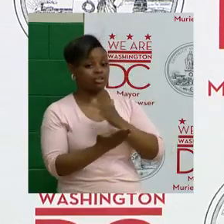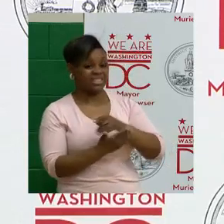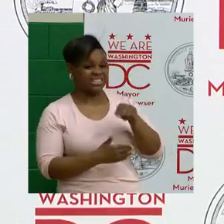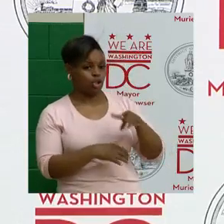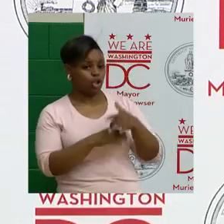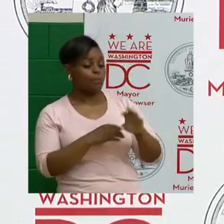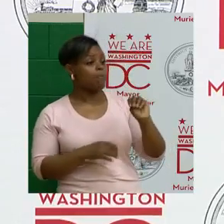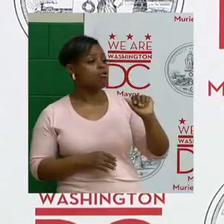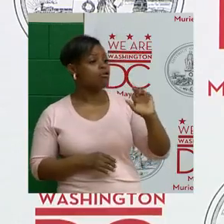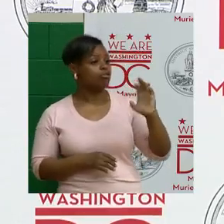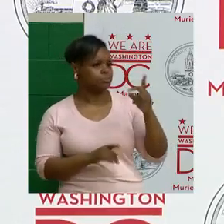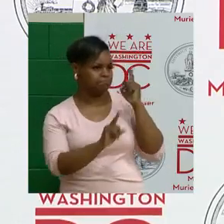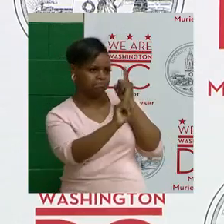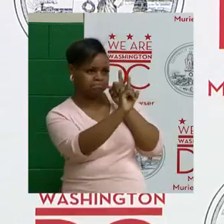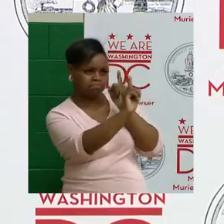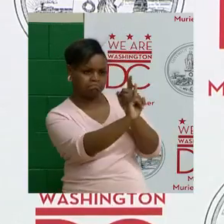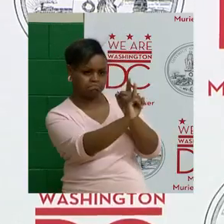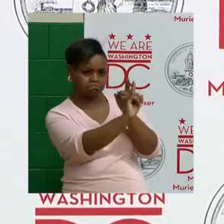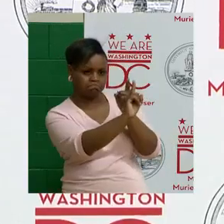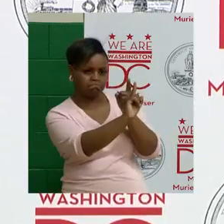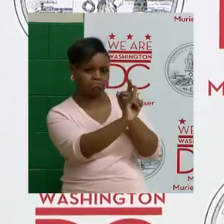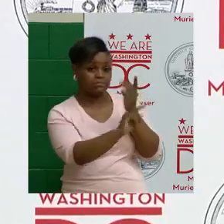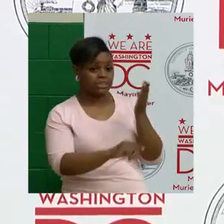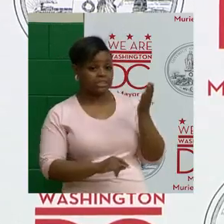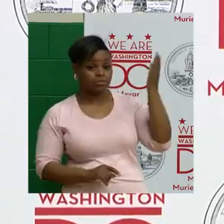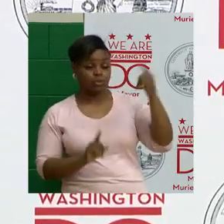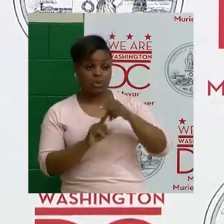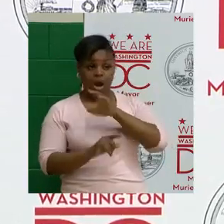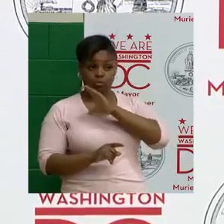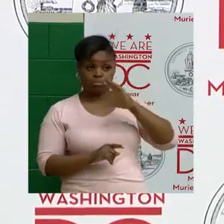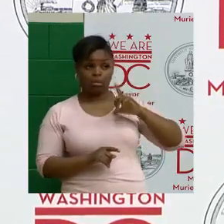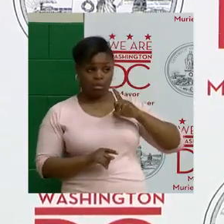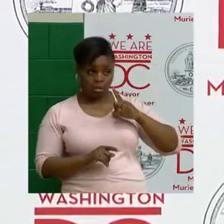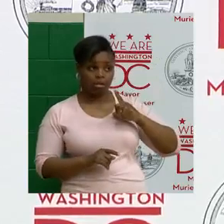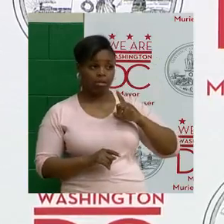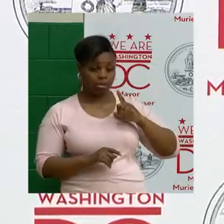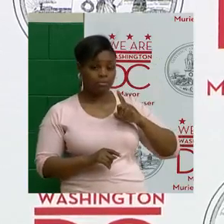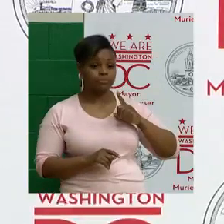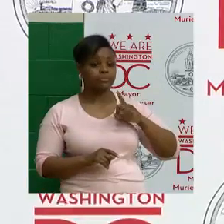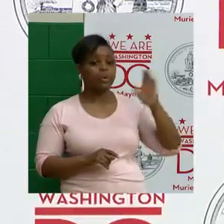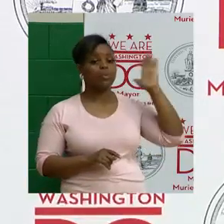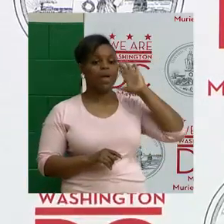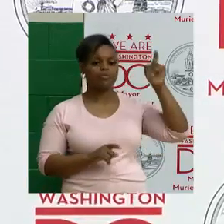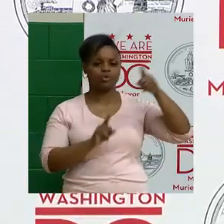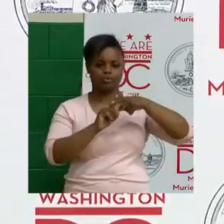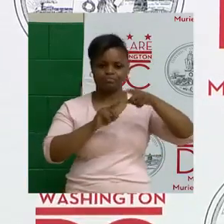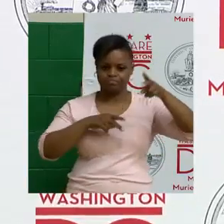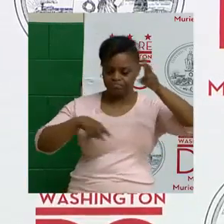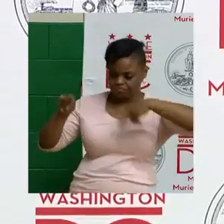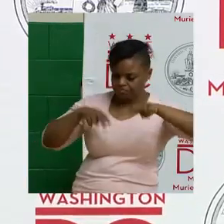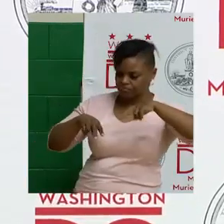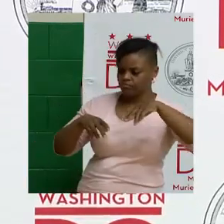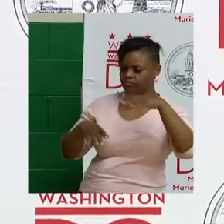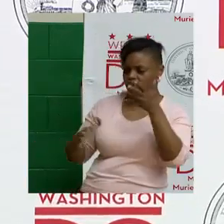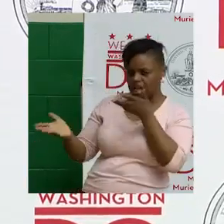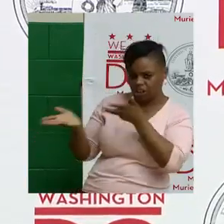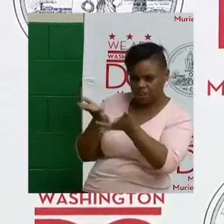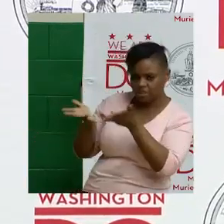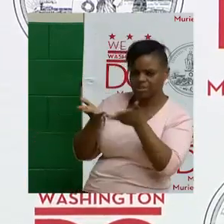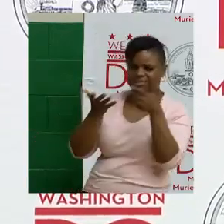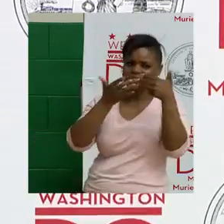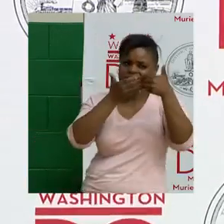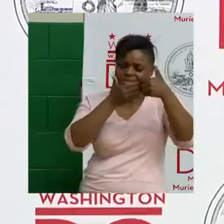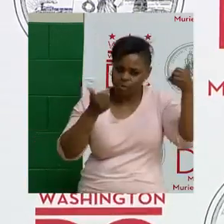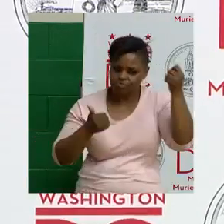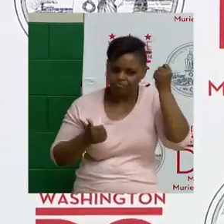that budget to the Council of the District of Columbia. They will have a whole nother set of engagement as well.